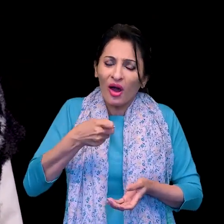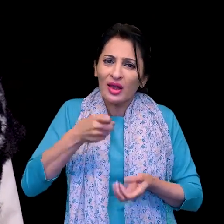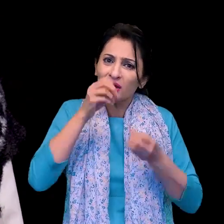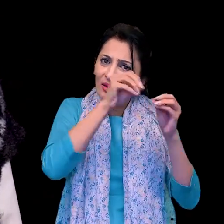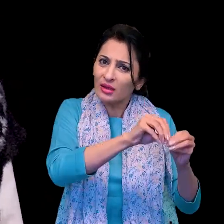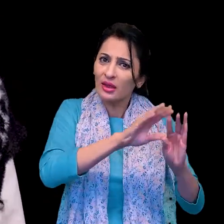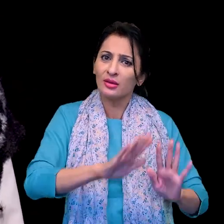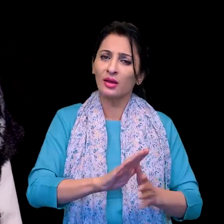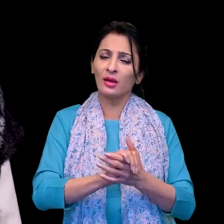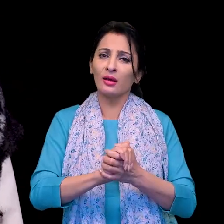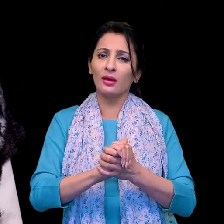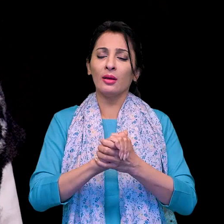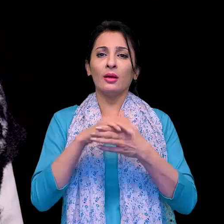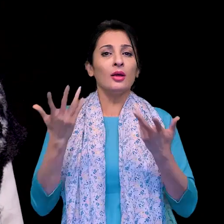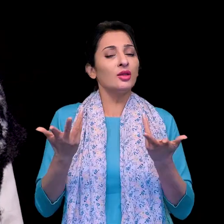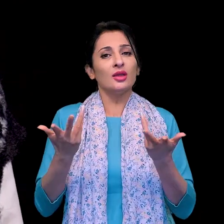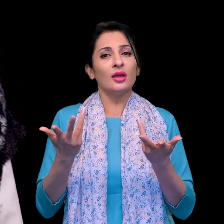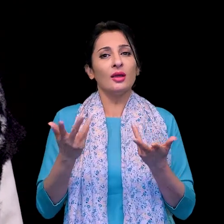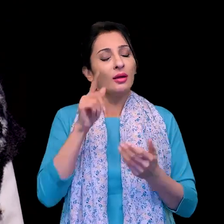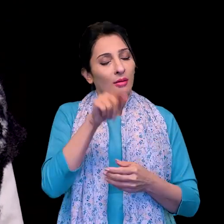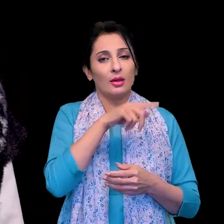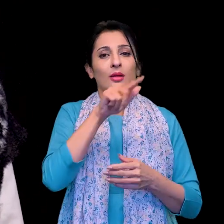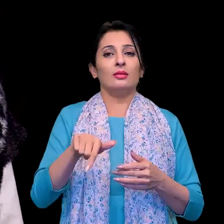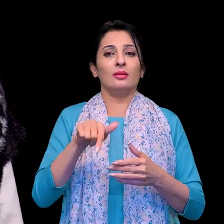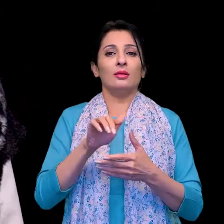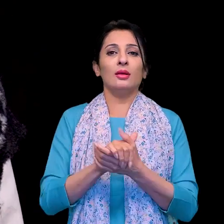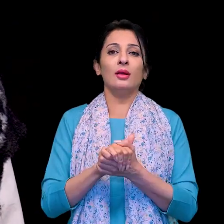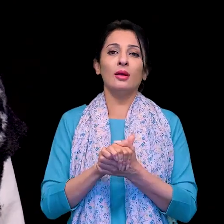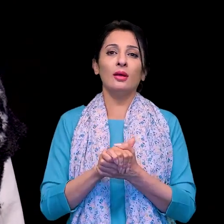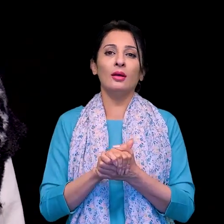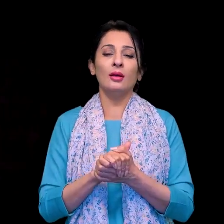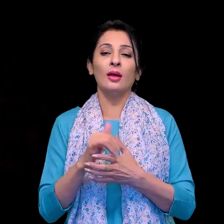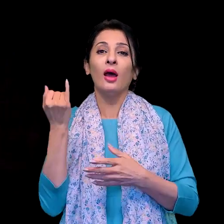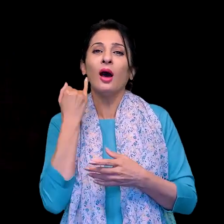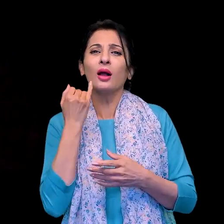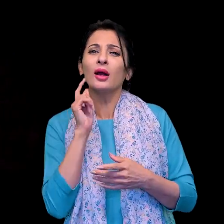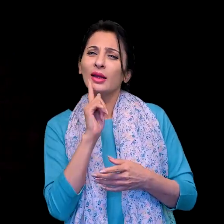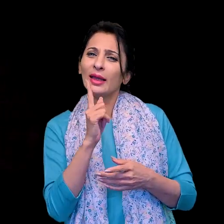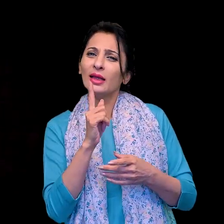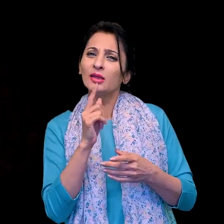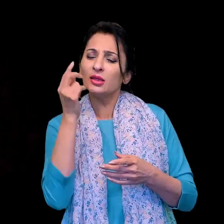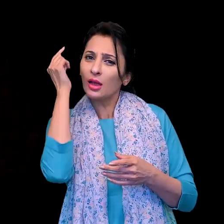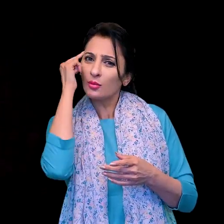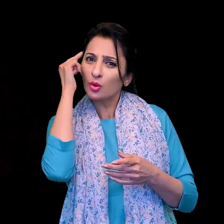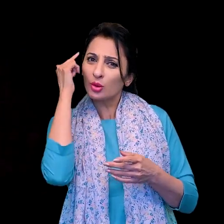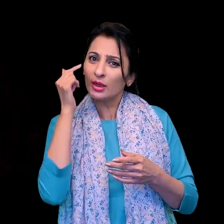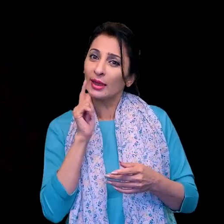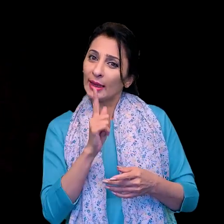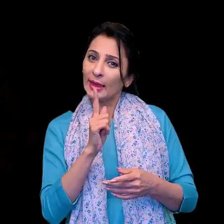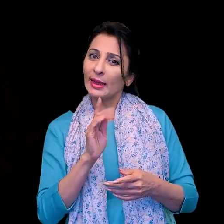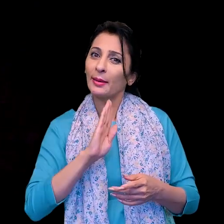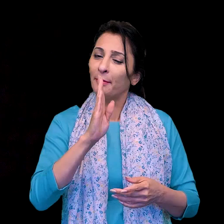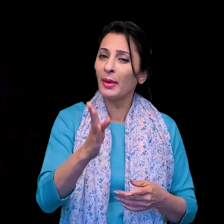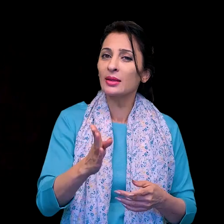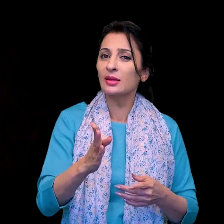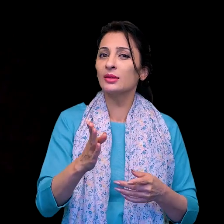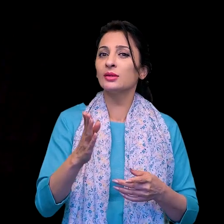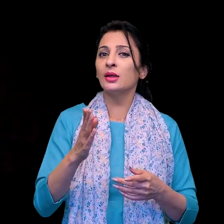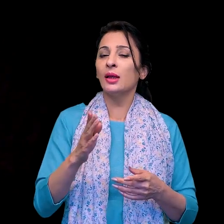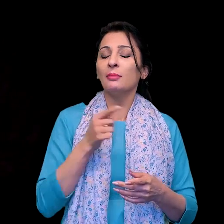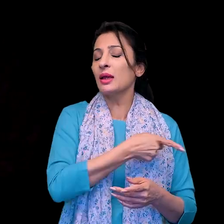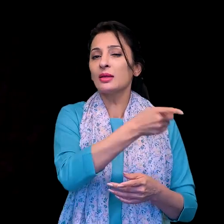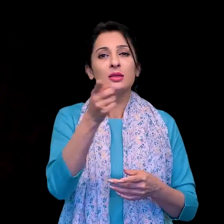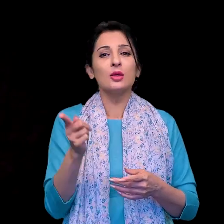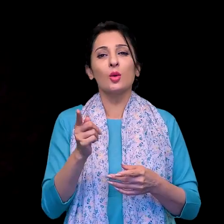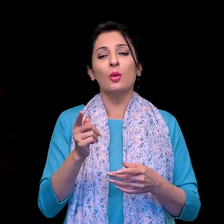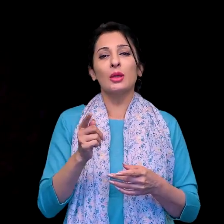one questioned why someone in power was abusing it. Now, if there is one thing and one message that I